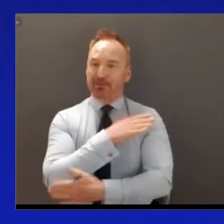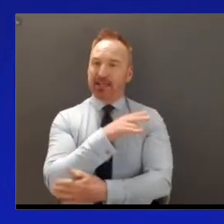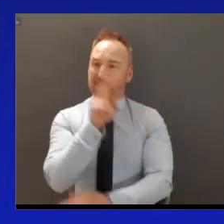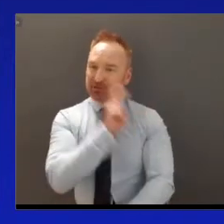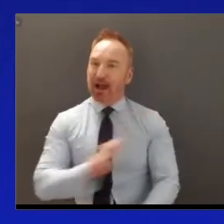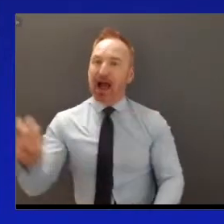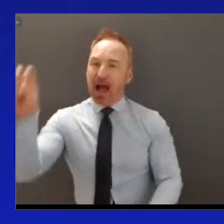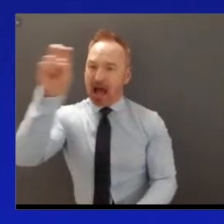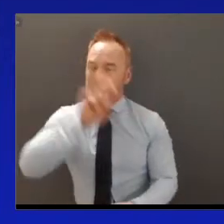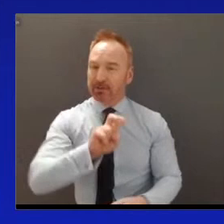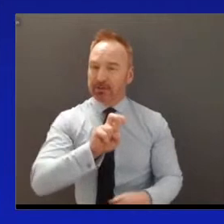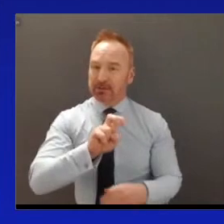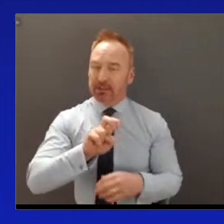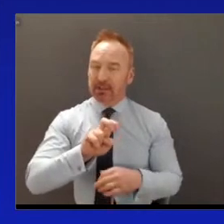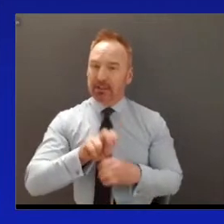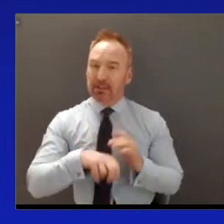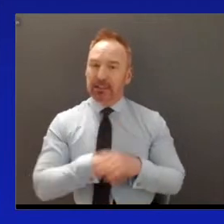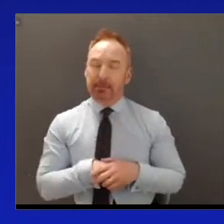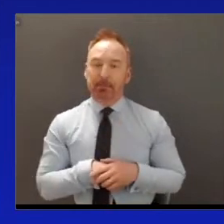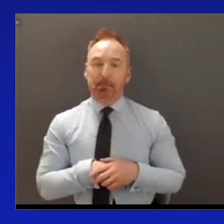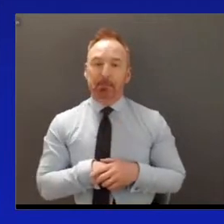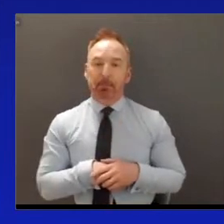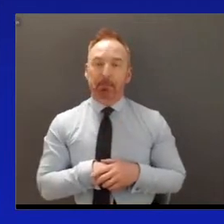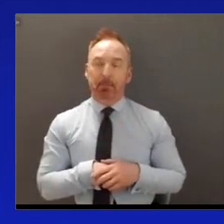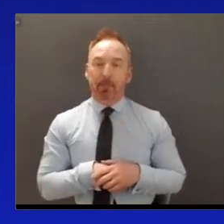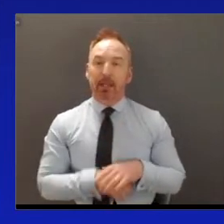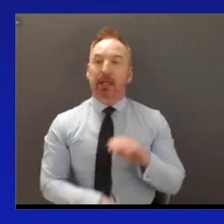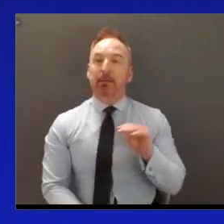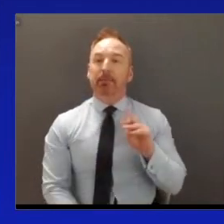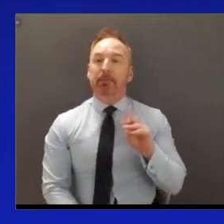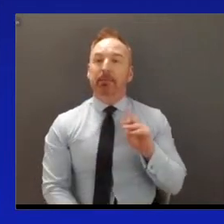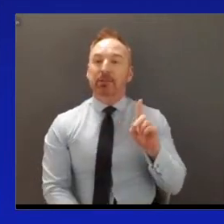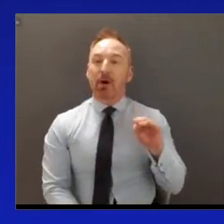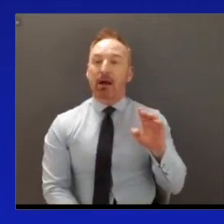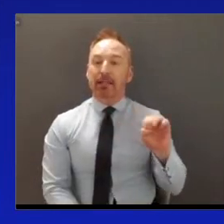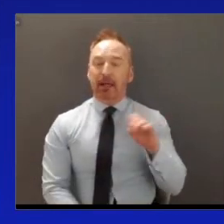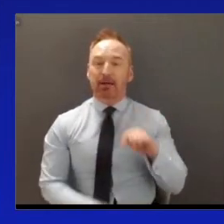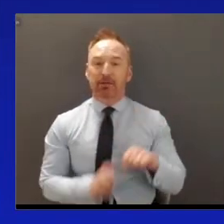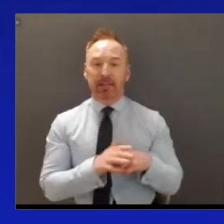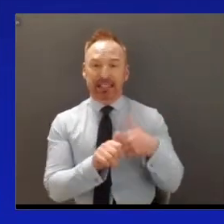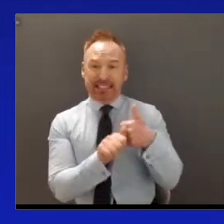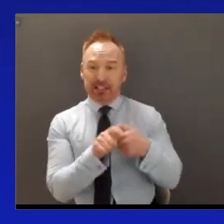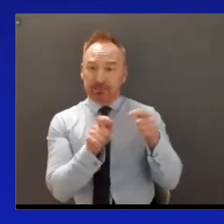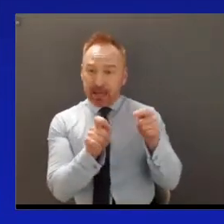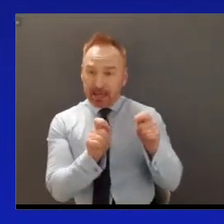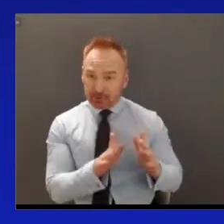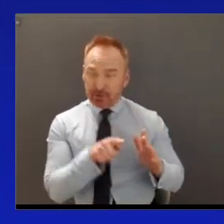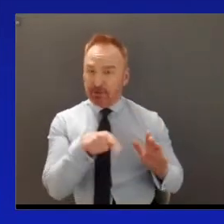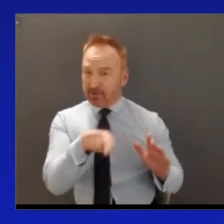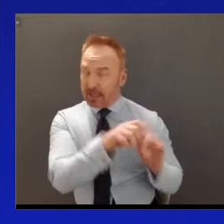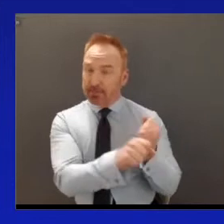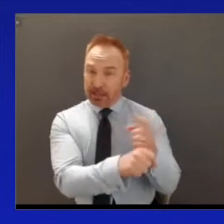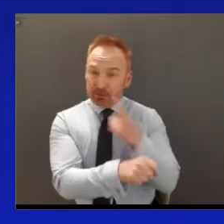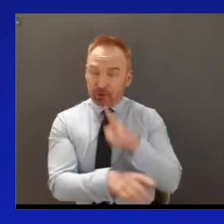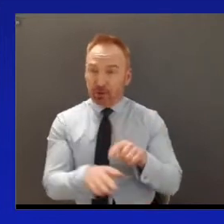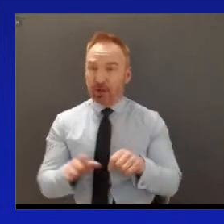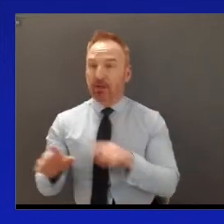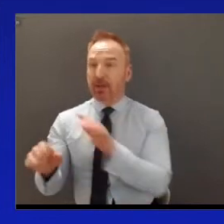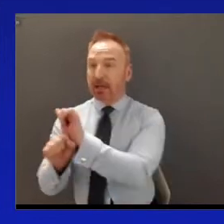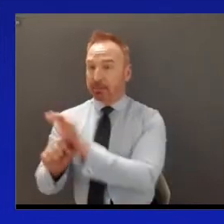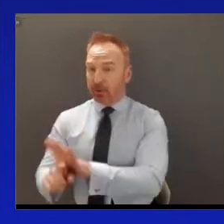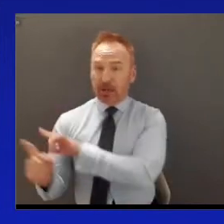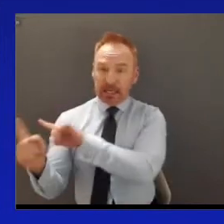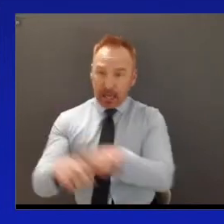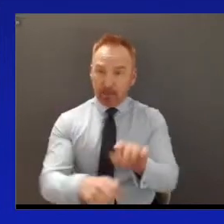we've each manager does ensure that when somebody comes to the workplace, they fill out the criteria that, you